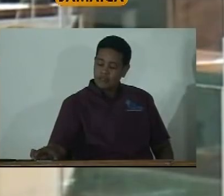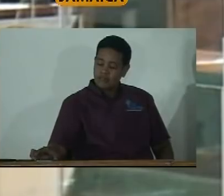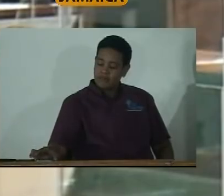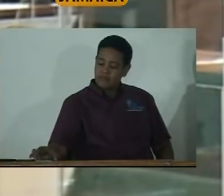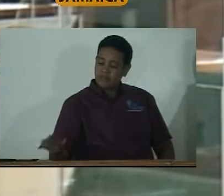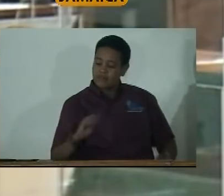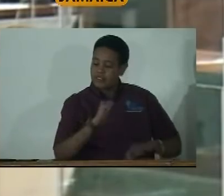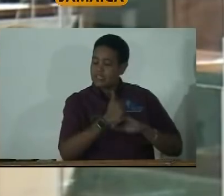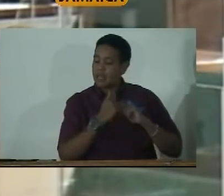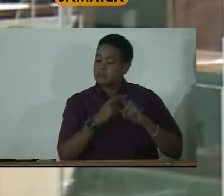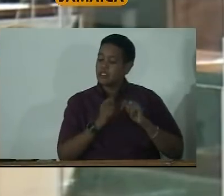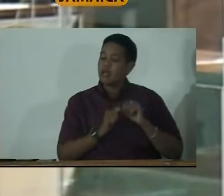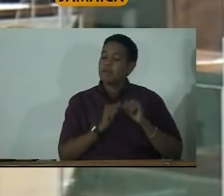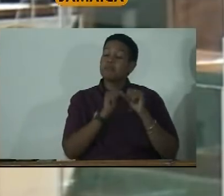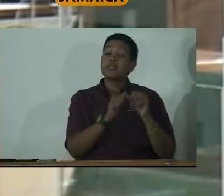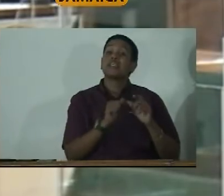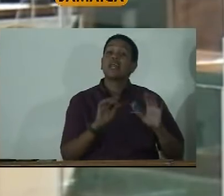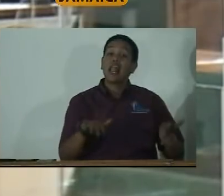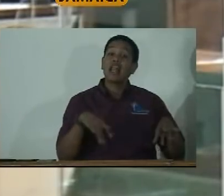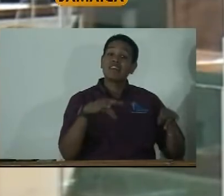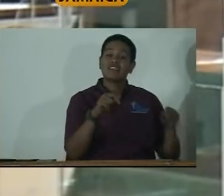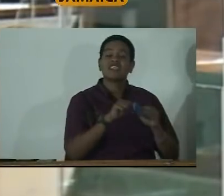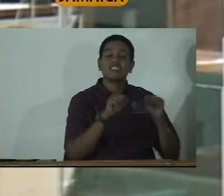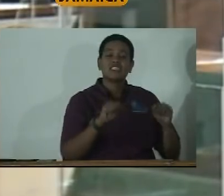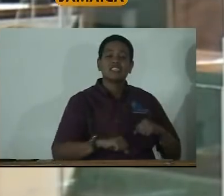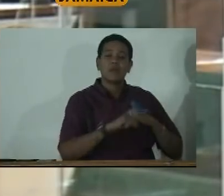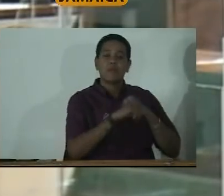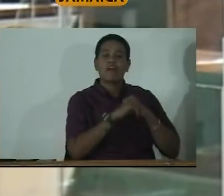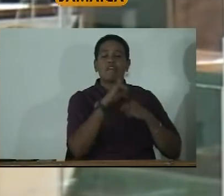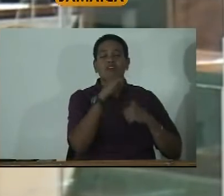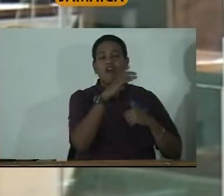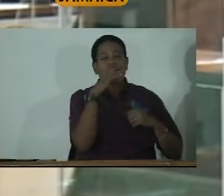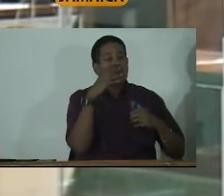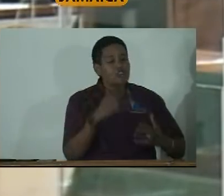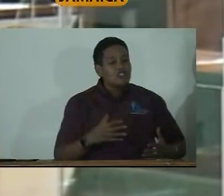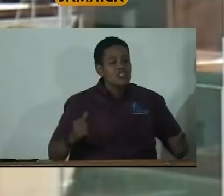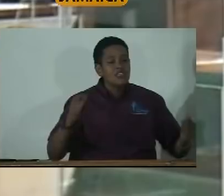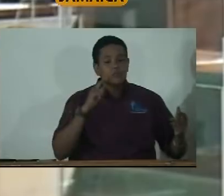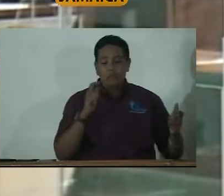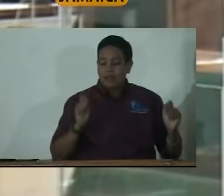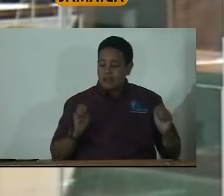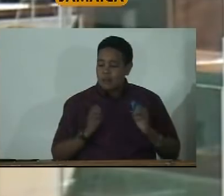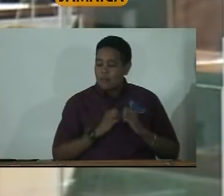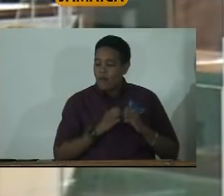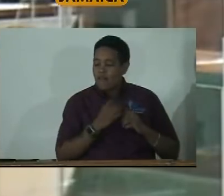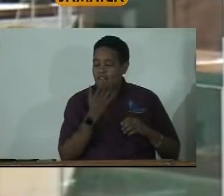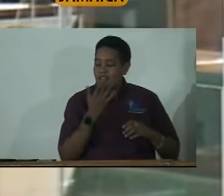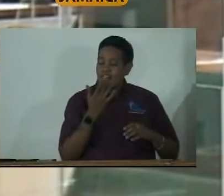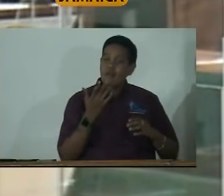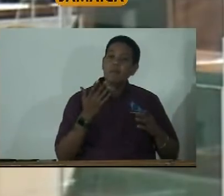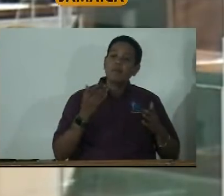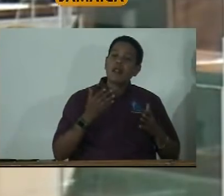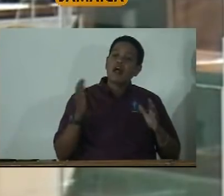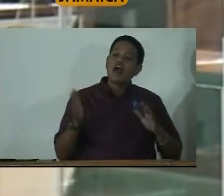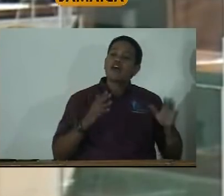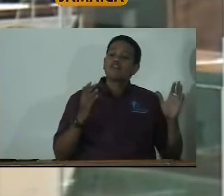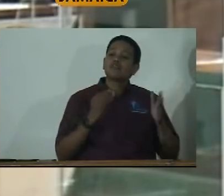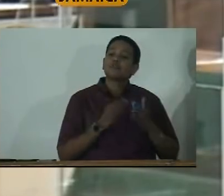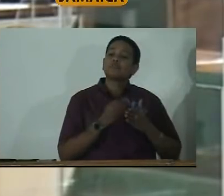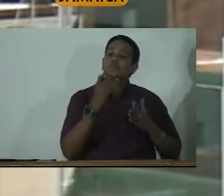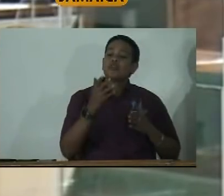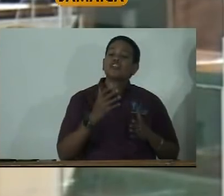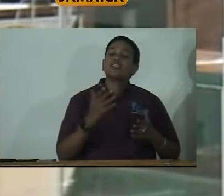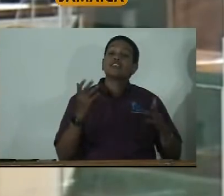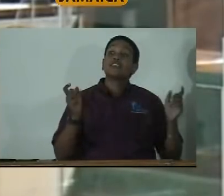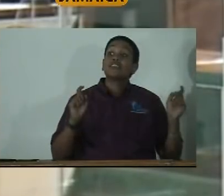system of marketing for agricultural produce by securing the most favorable arrangements for the purchase, handling, sale, and exportation